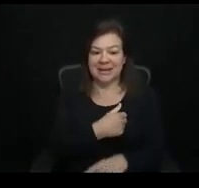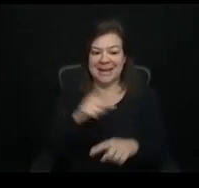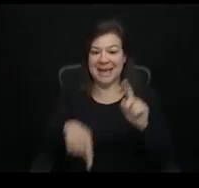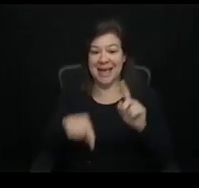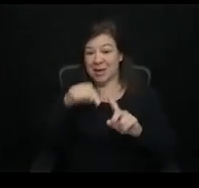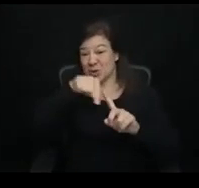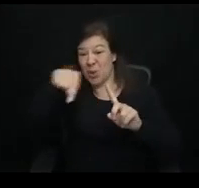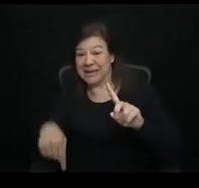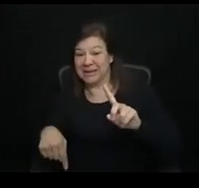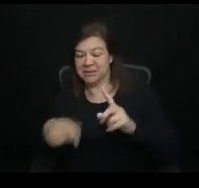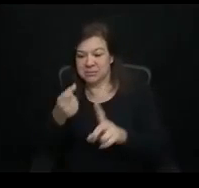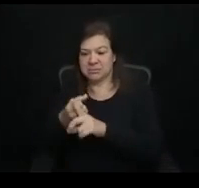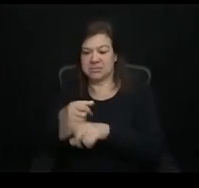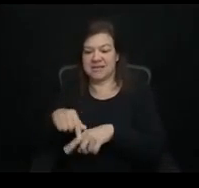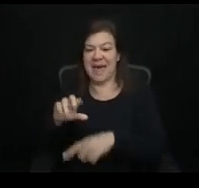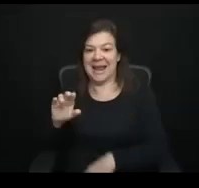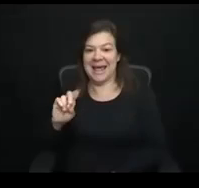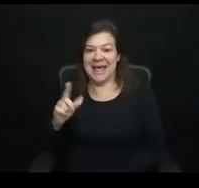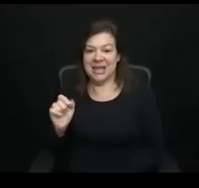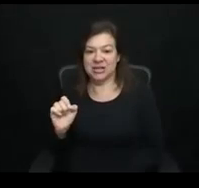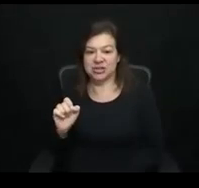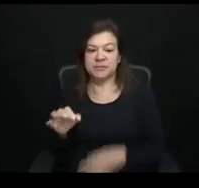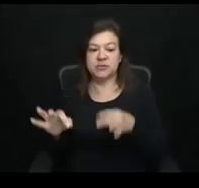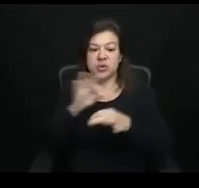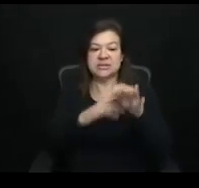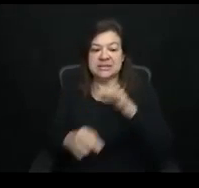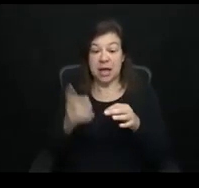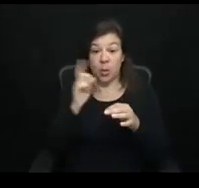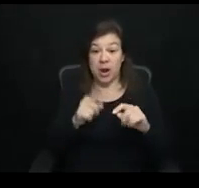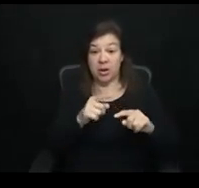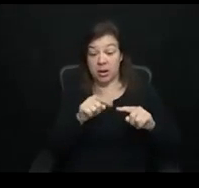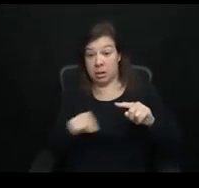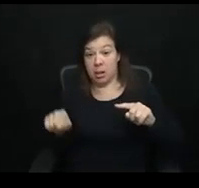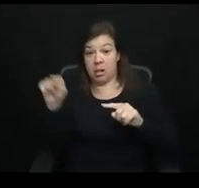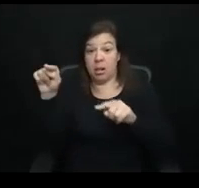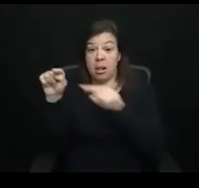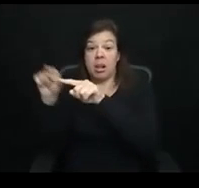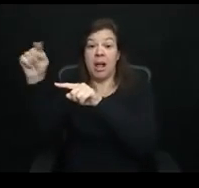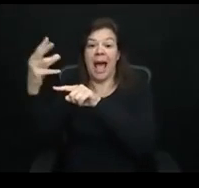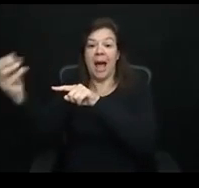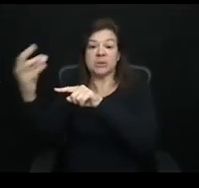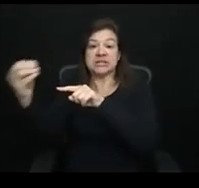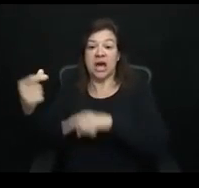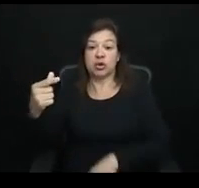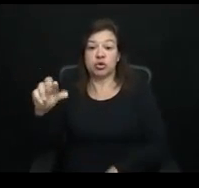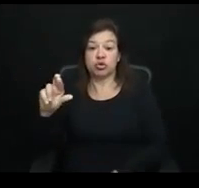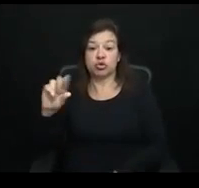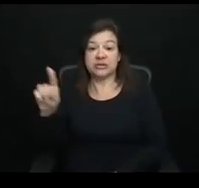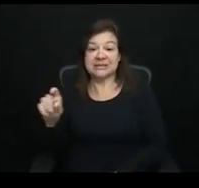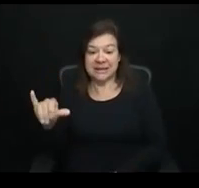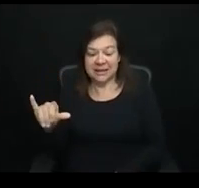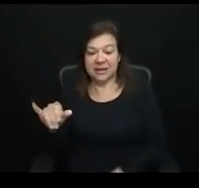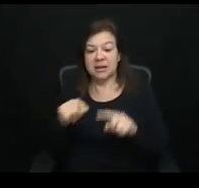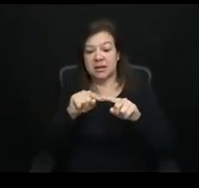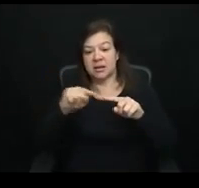that edge. So what we've done here is where it comes up out of Grizzly, we have a dozer line around all this fire crossing over right